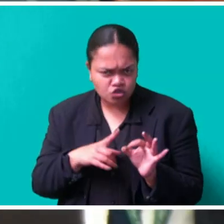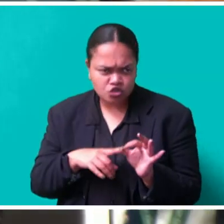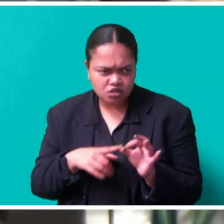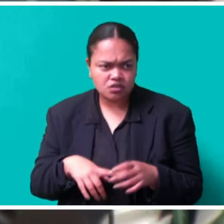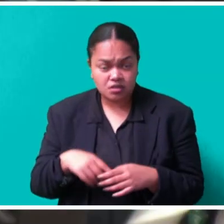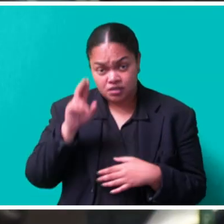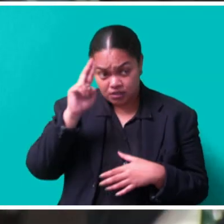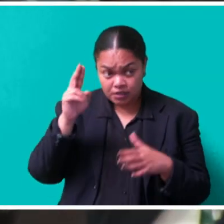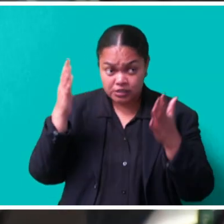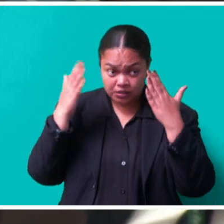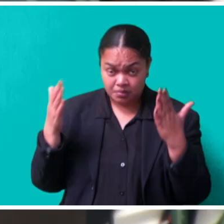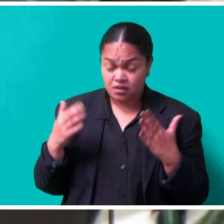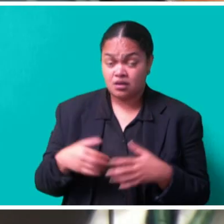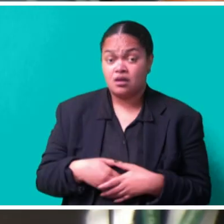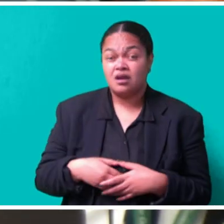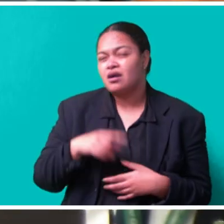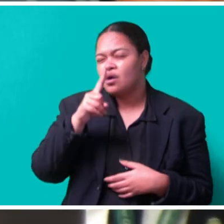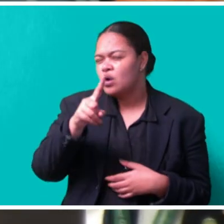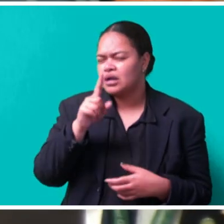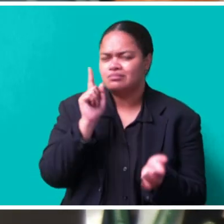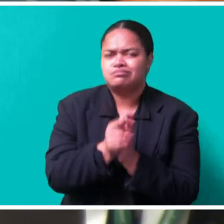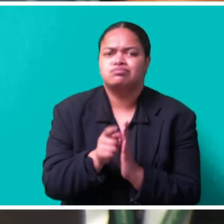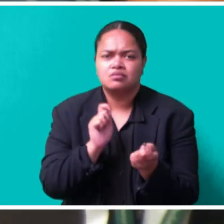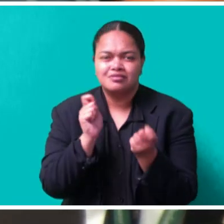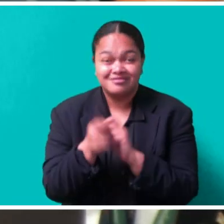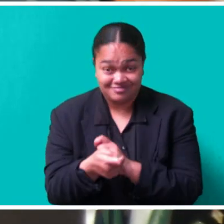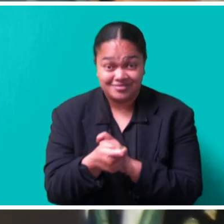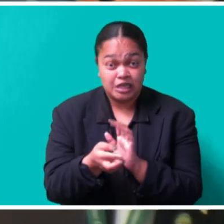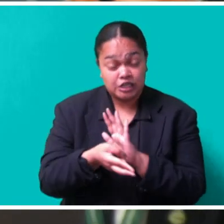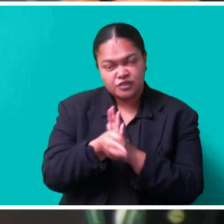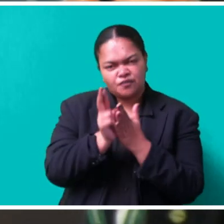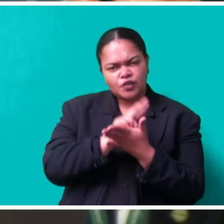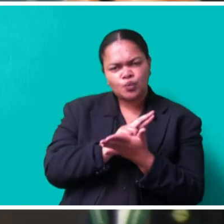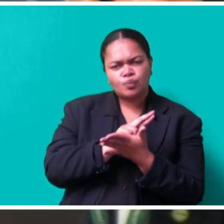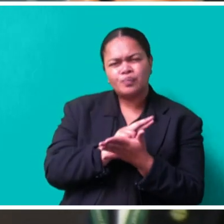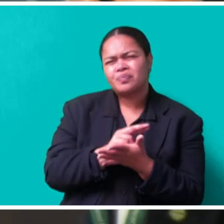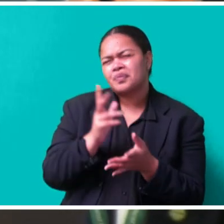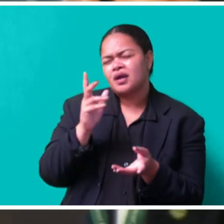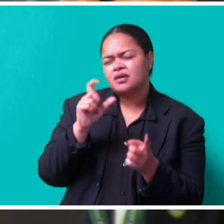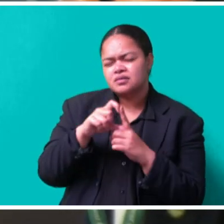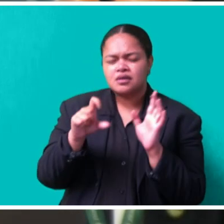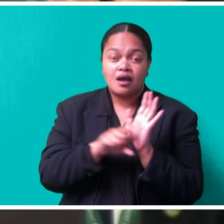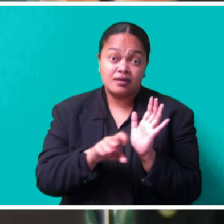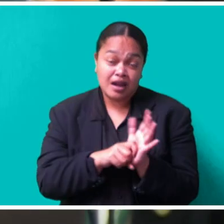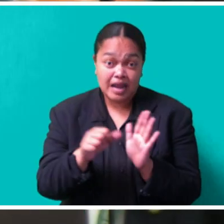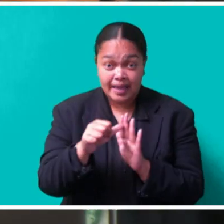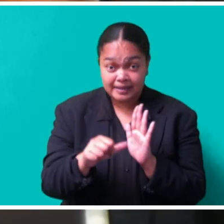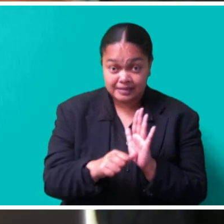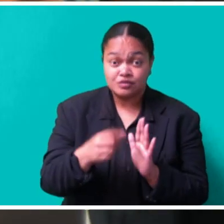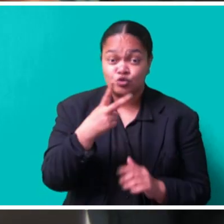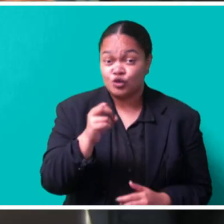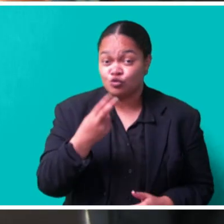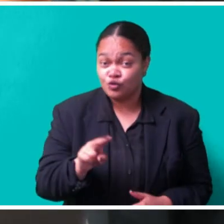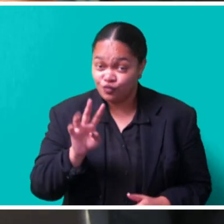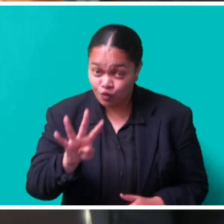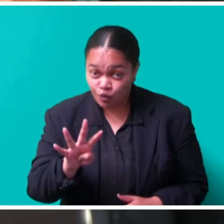sir, one of the most significant reforms introduced under the revised National Disaster Risk Management Act of 2024 is